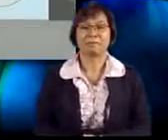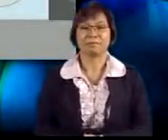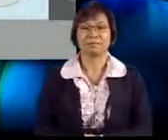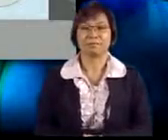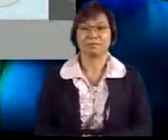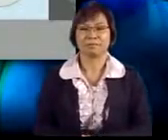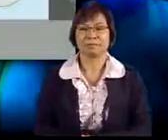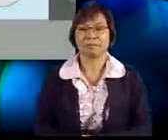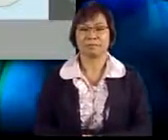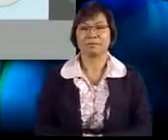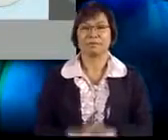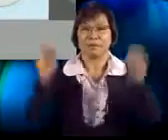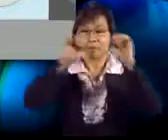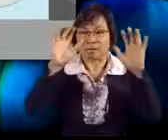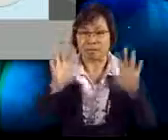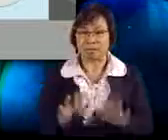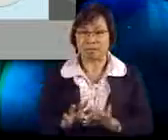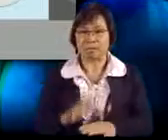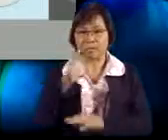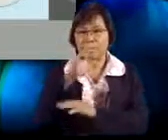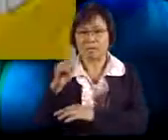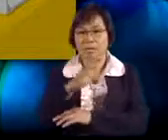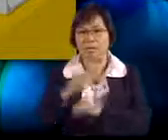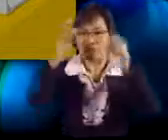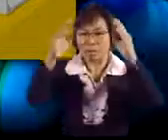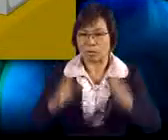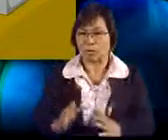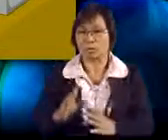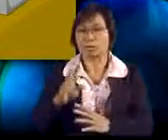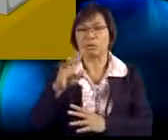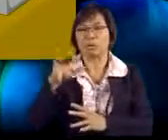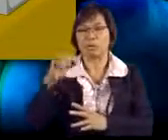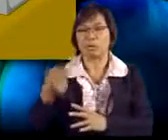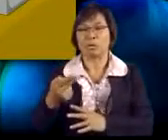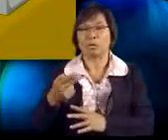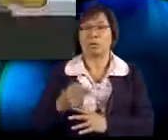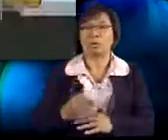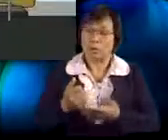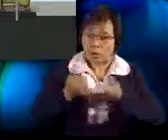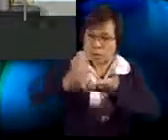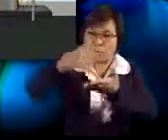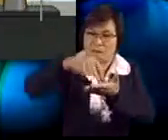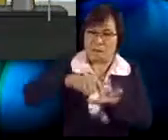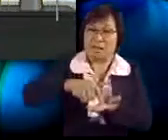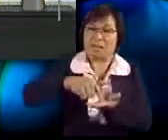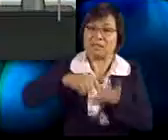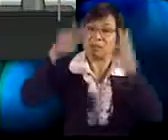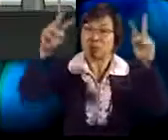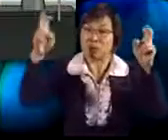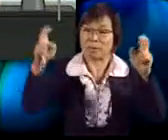Let's watch this magic CD and meet Professor Wish. I'm sure he'll help you in this topic.